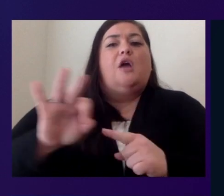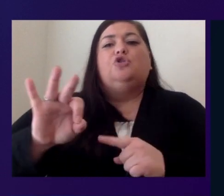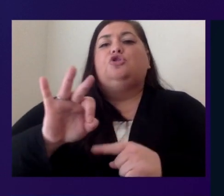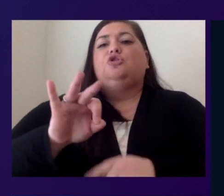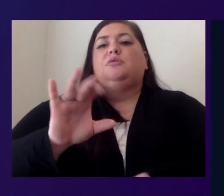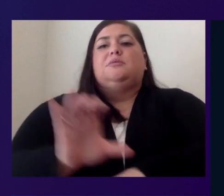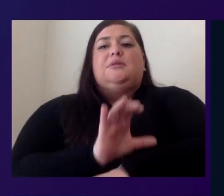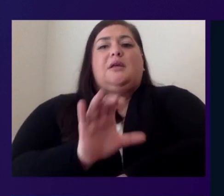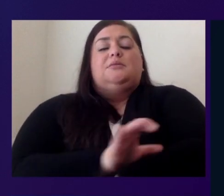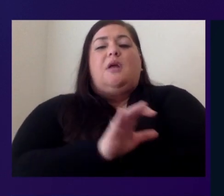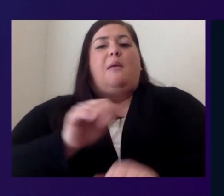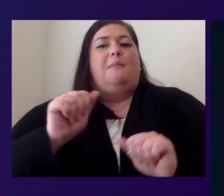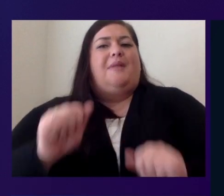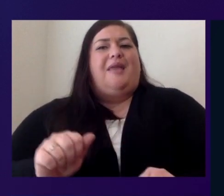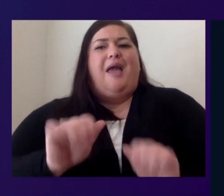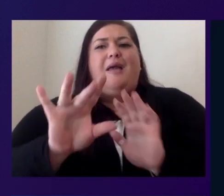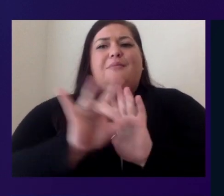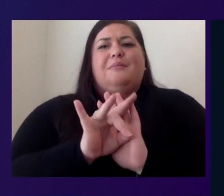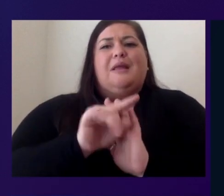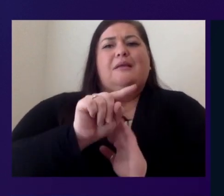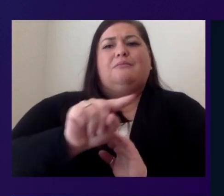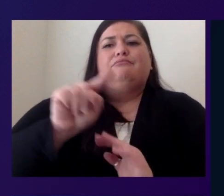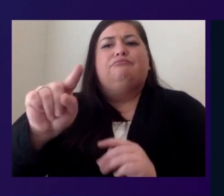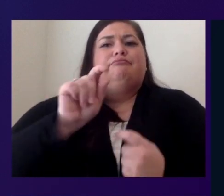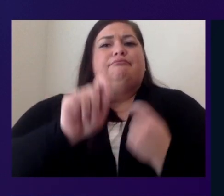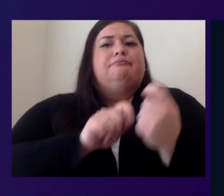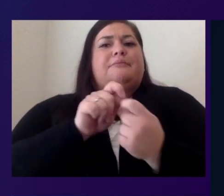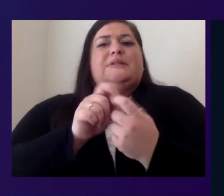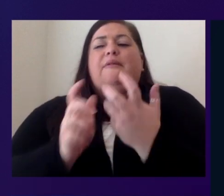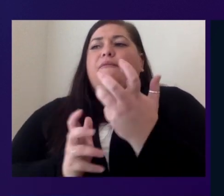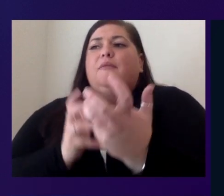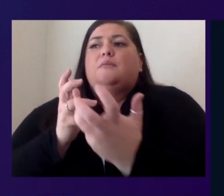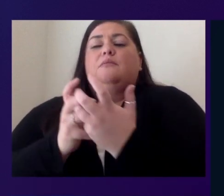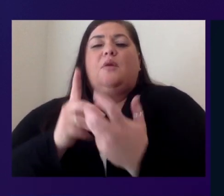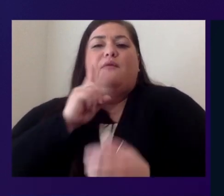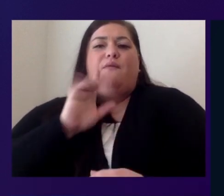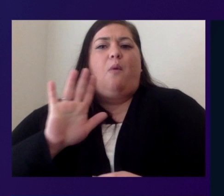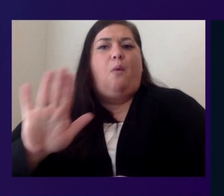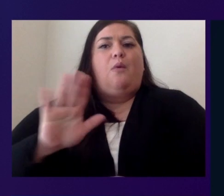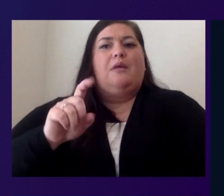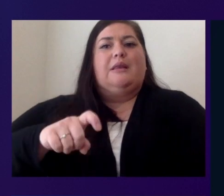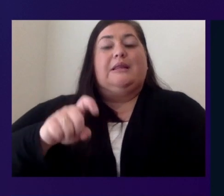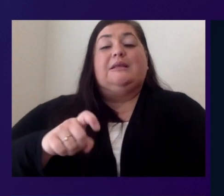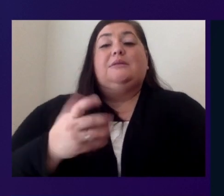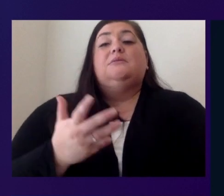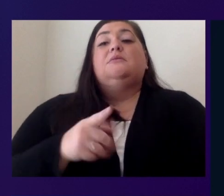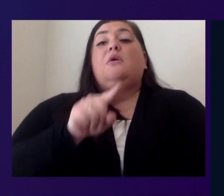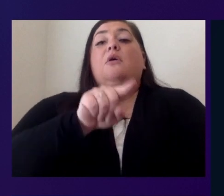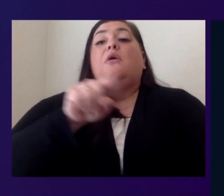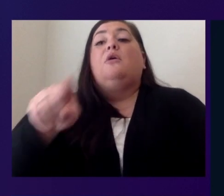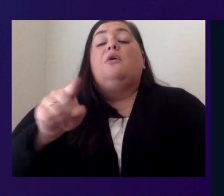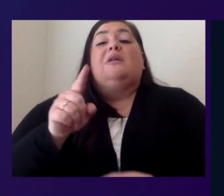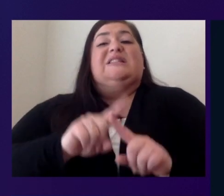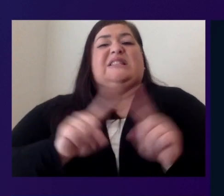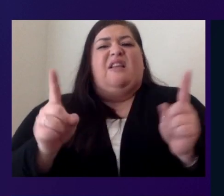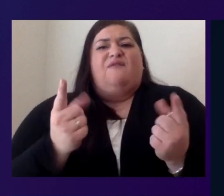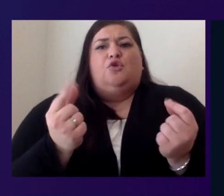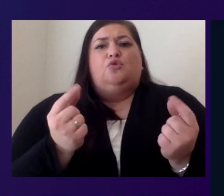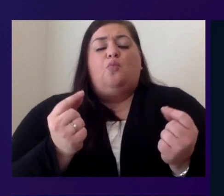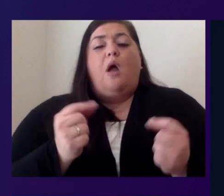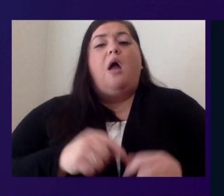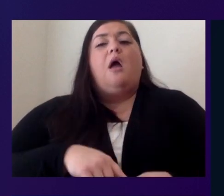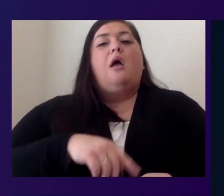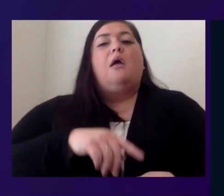Amazon Workspaces or Amazon AppStream 2.0. And the primary differences between the two is that, you can consider